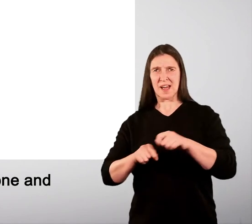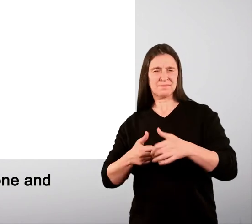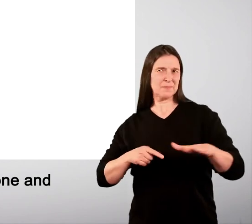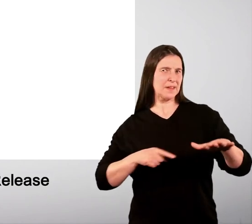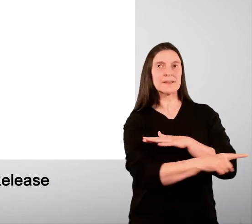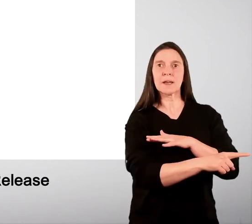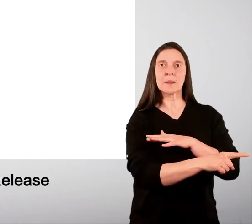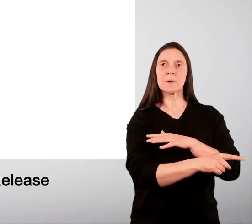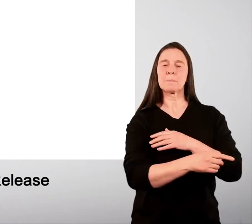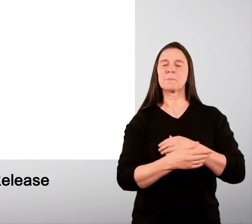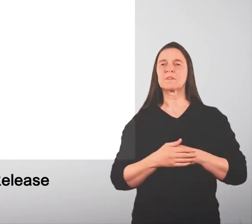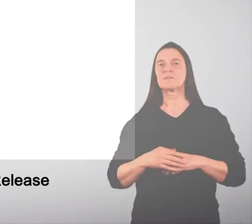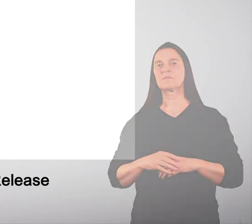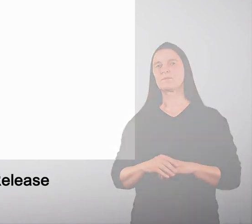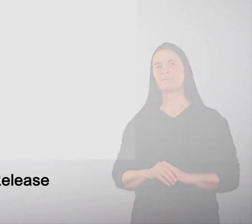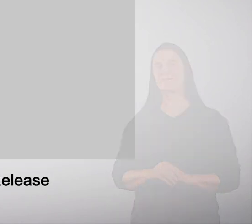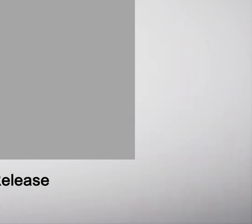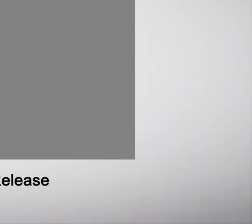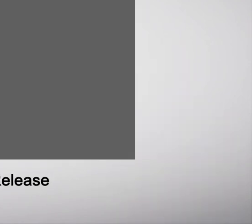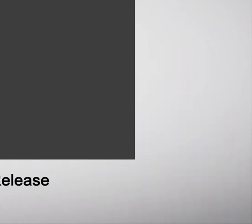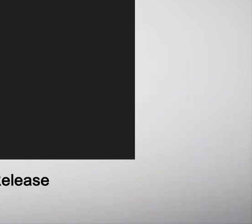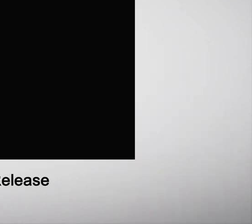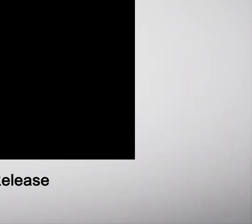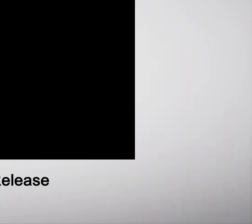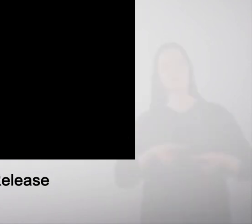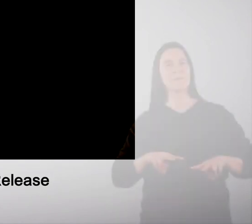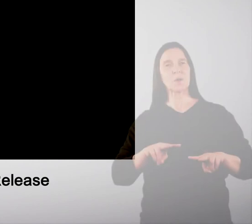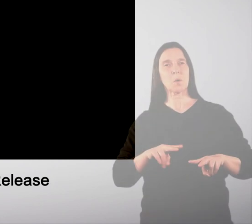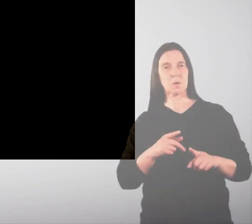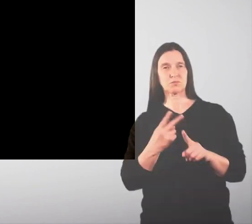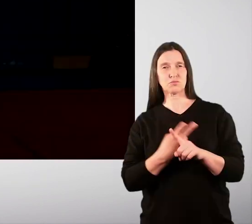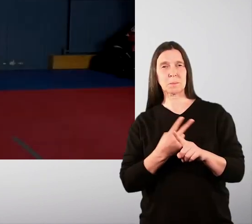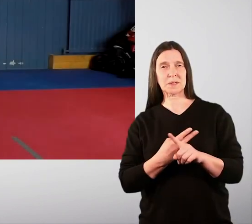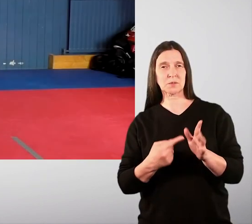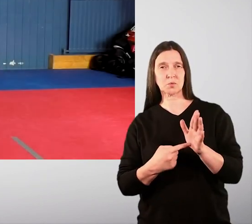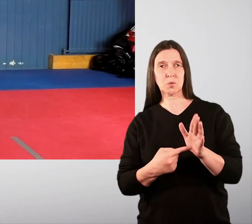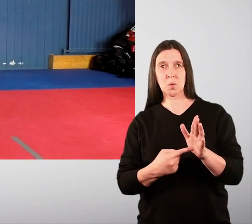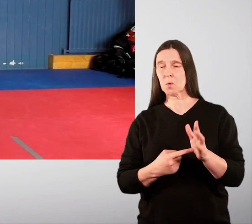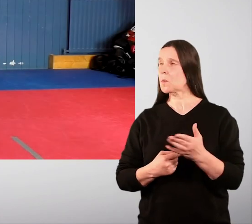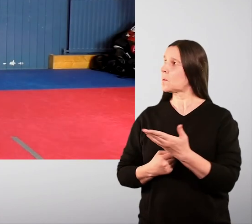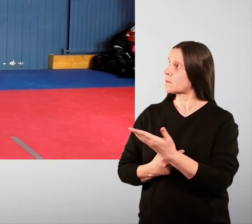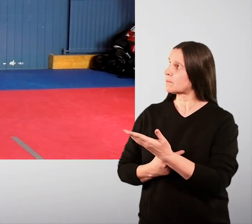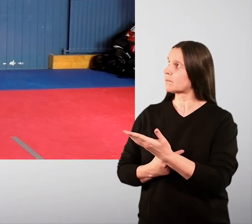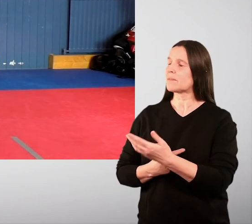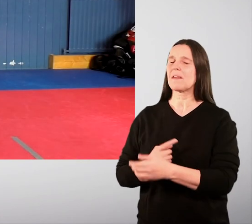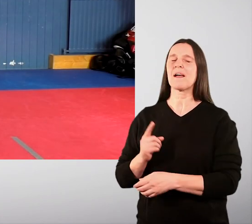escape. Here is a Superman Stranglehold release at full speed once again. Oi!